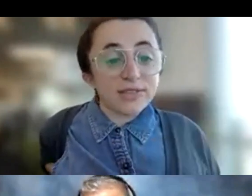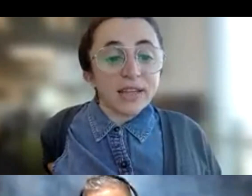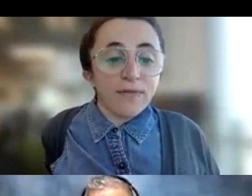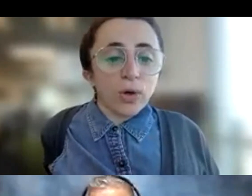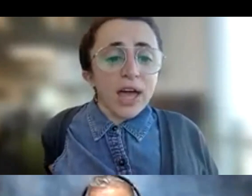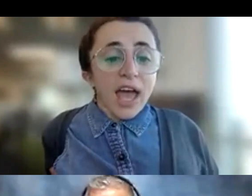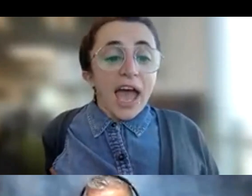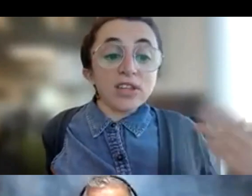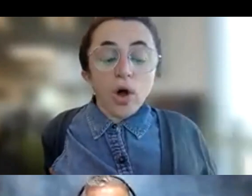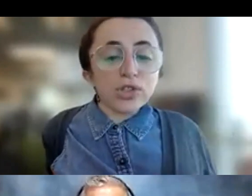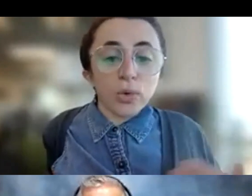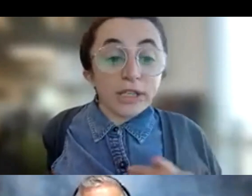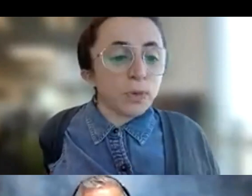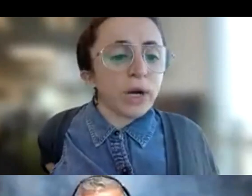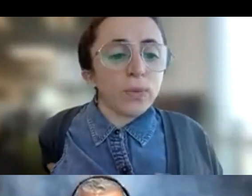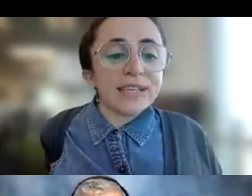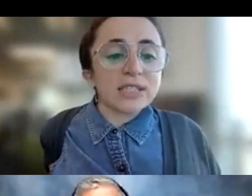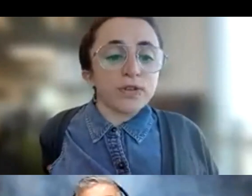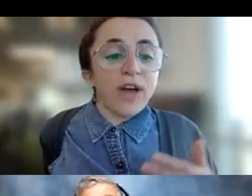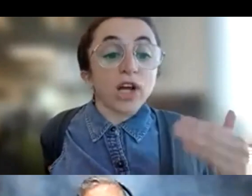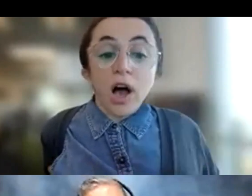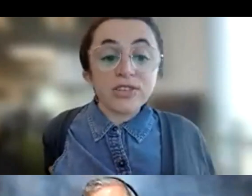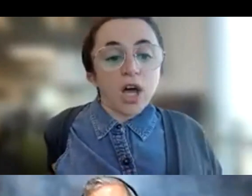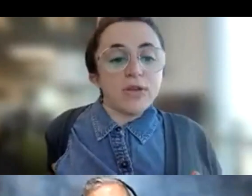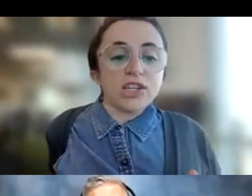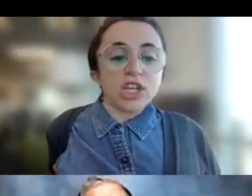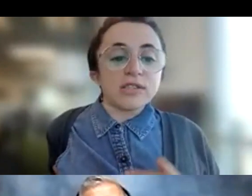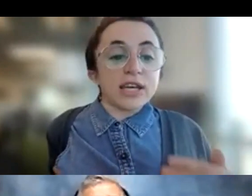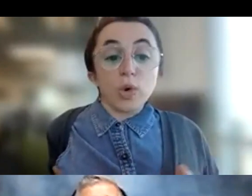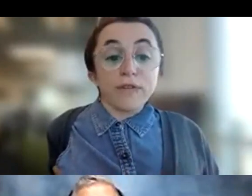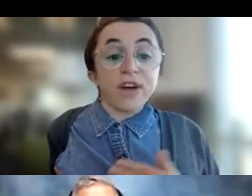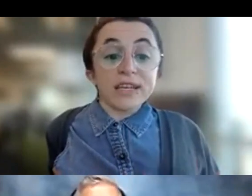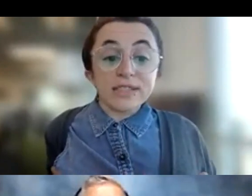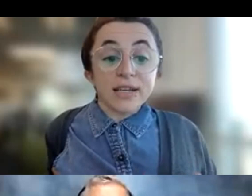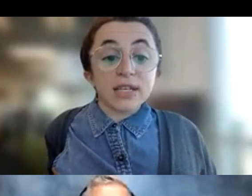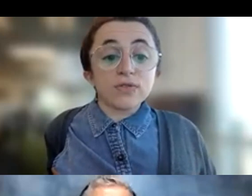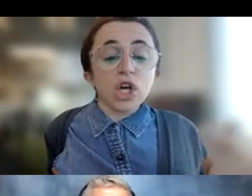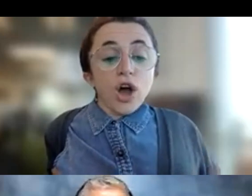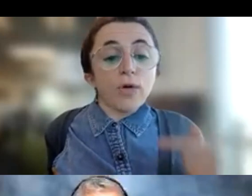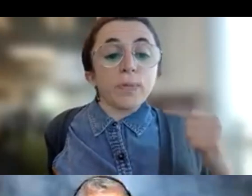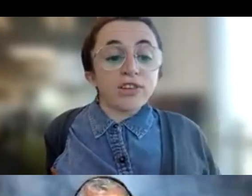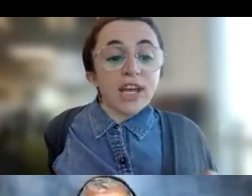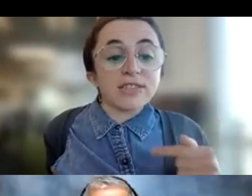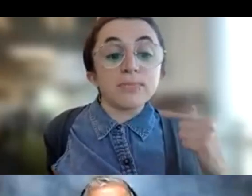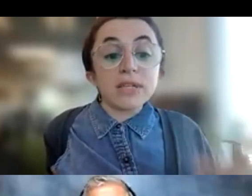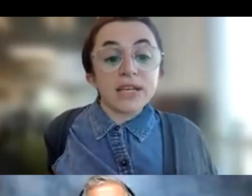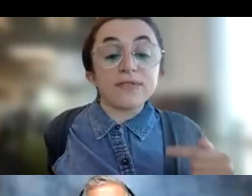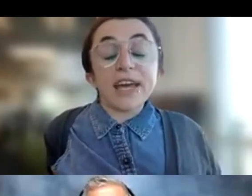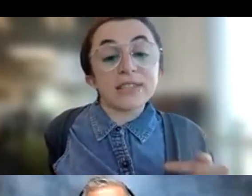at the state level, and then also exploring ways to provide cost accommodations and/or funding incentives for